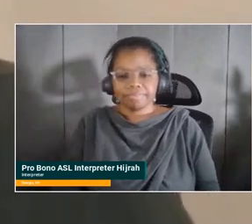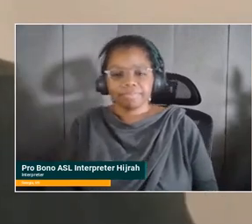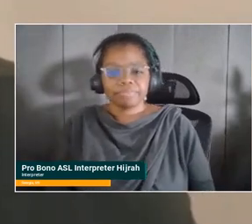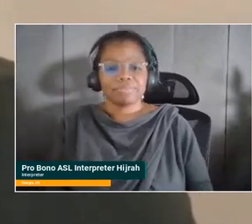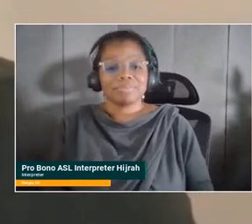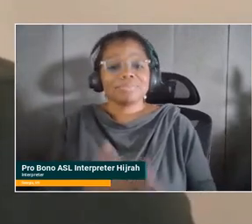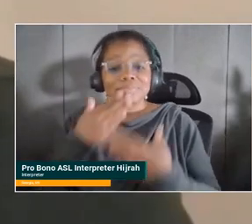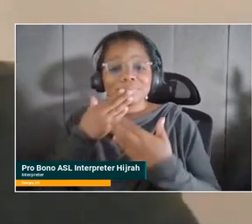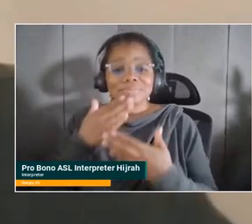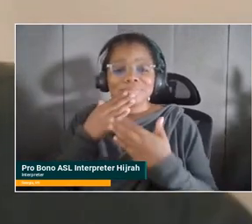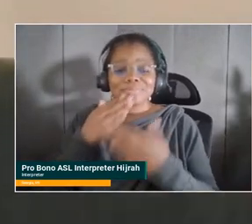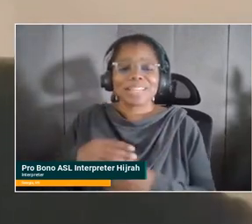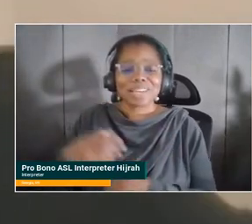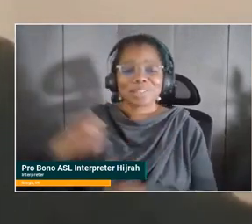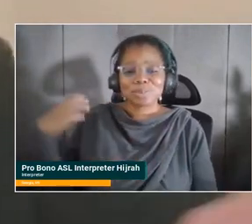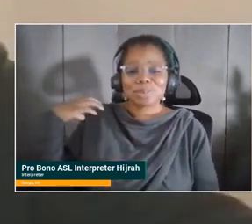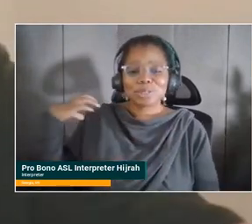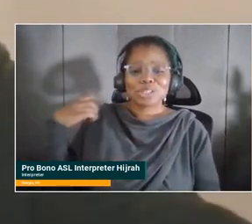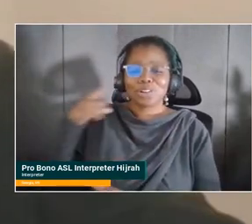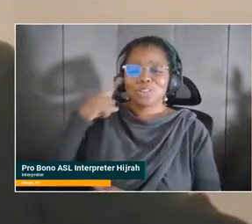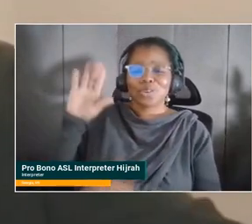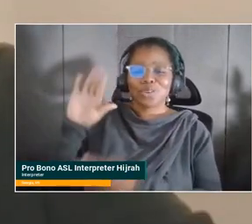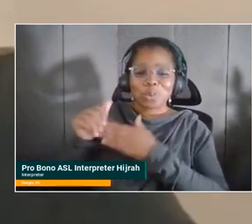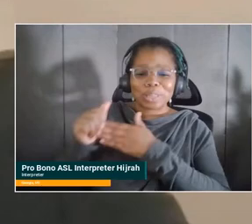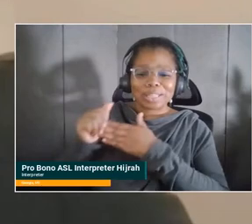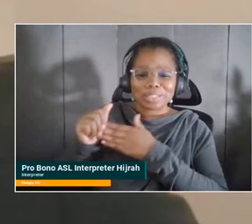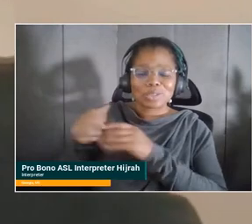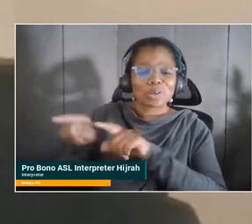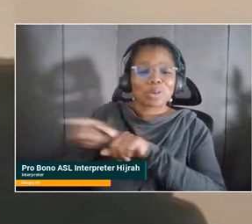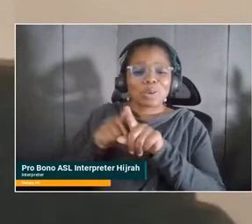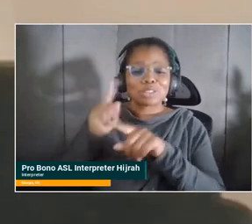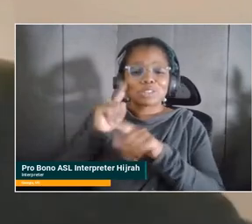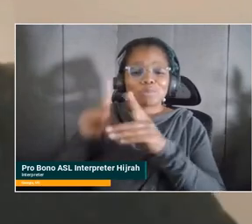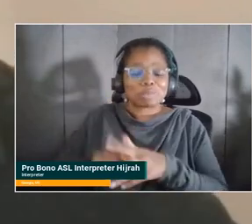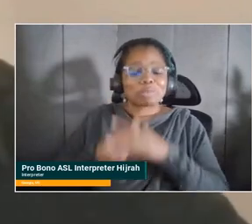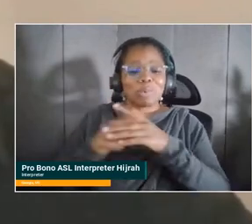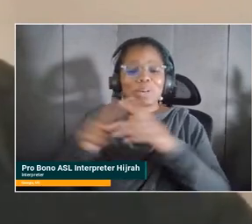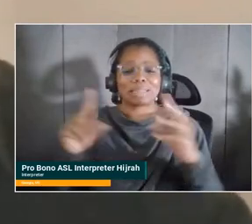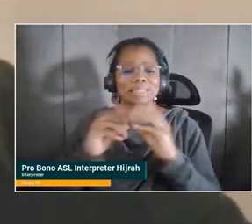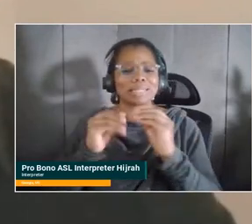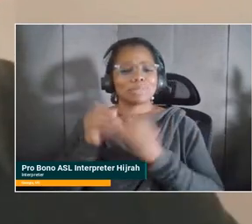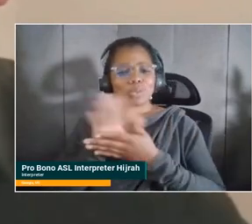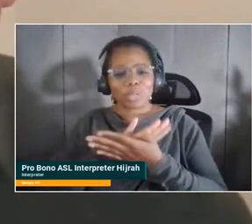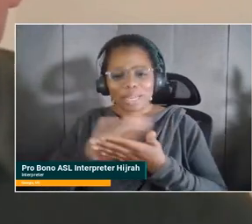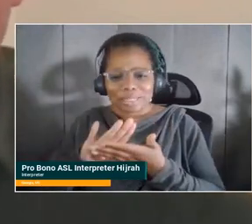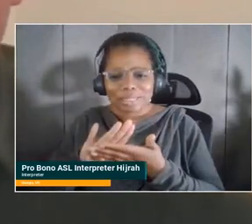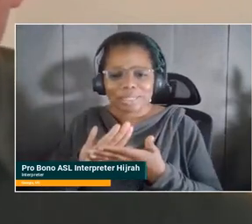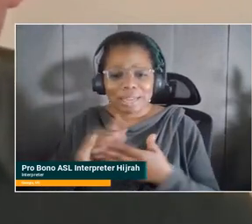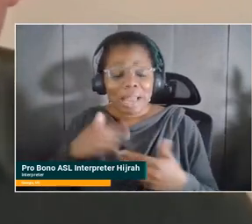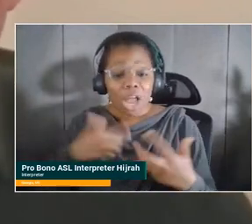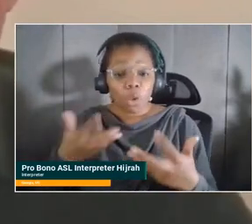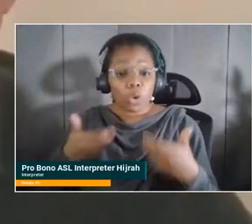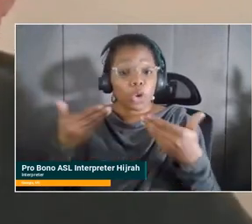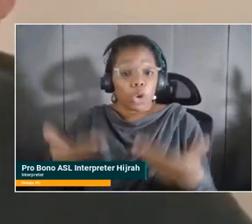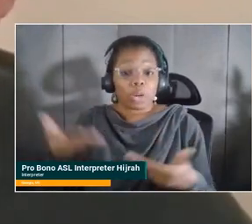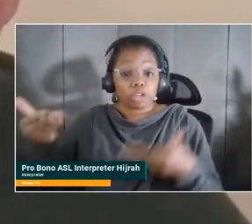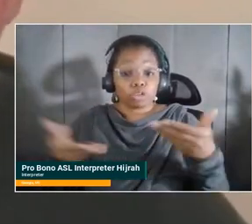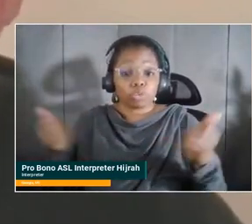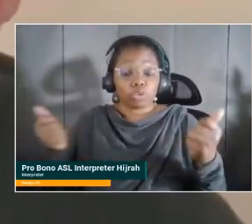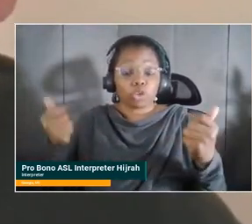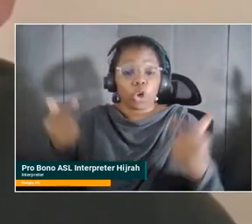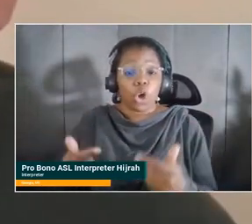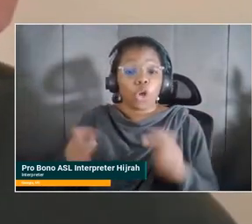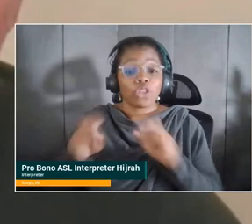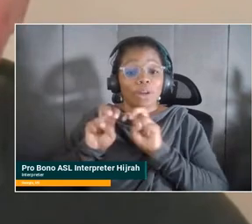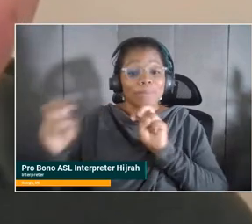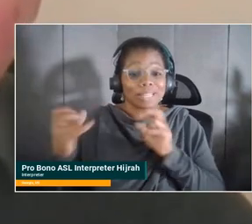Thank you, Chair Allen, for your leadership and for teeing up this session so nicely. I want to go ahead and introduce all of our panelists now. We'll